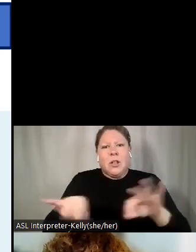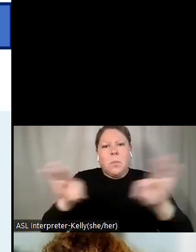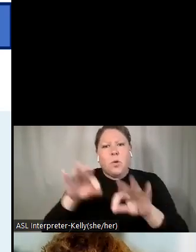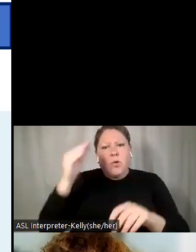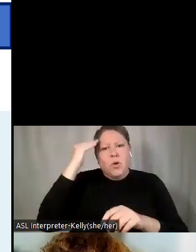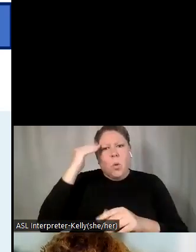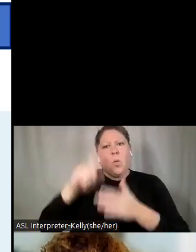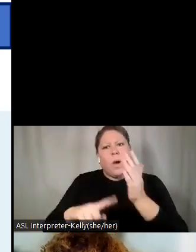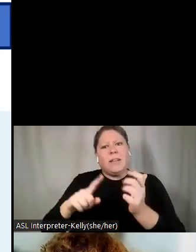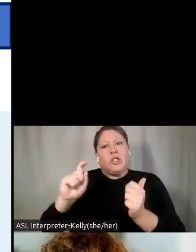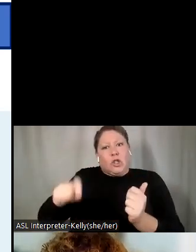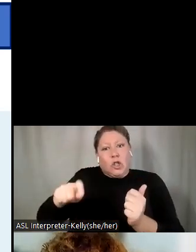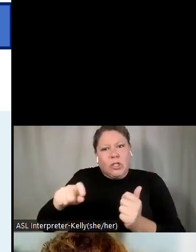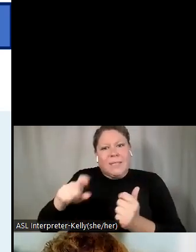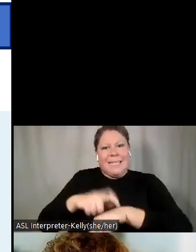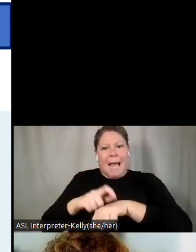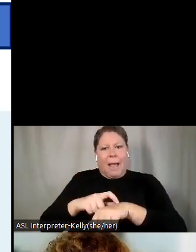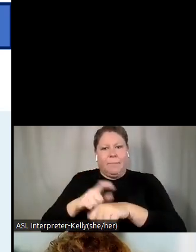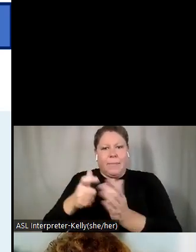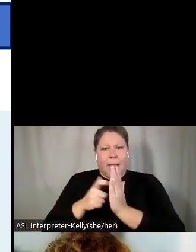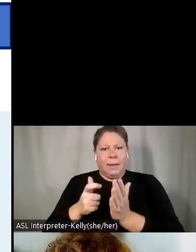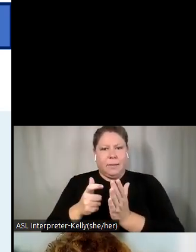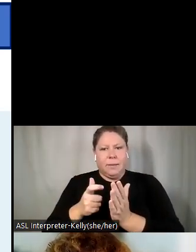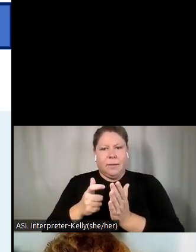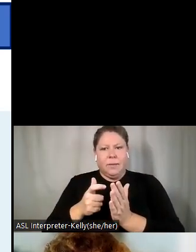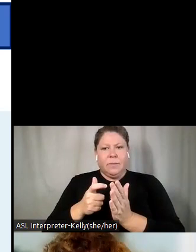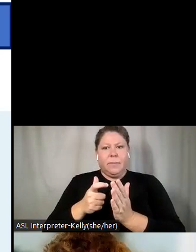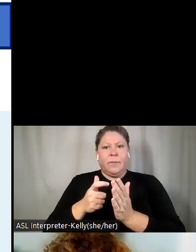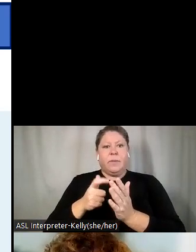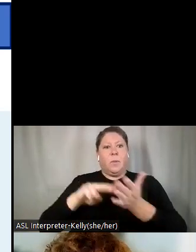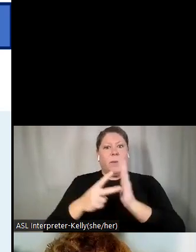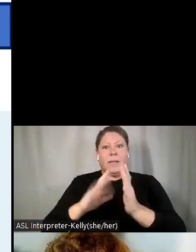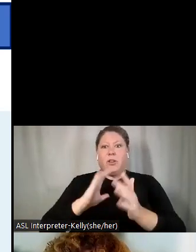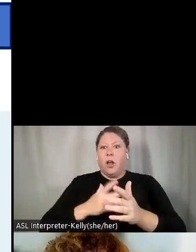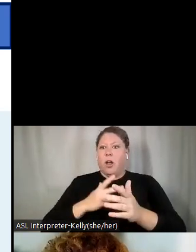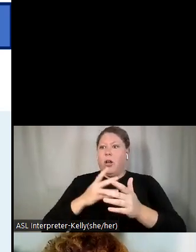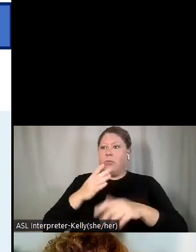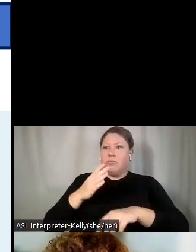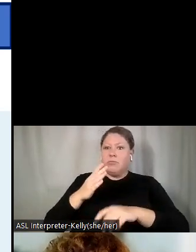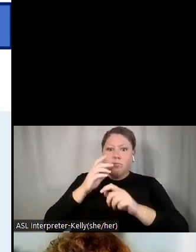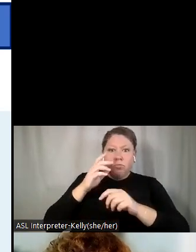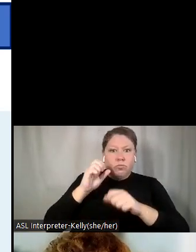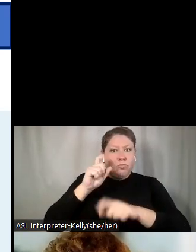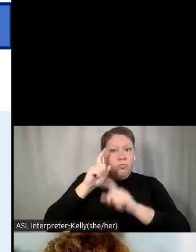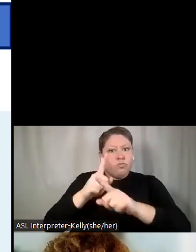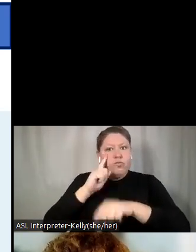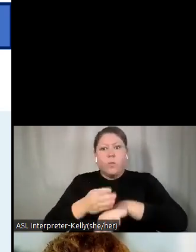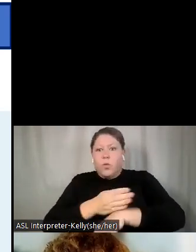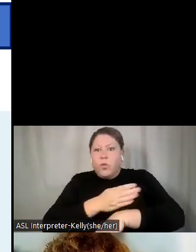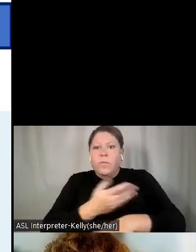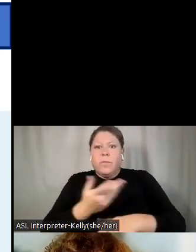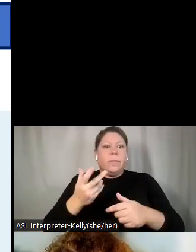that concept, and that all of the work that we do in improvement and writing standard work and all these other tools we might try are